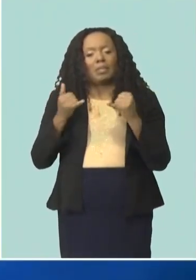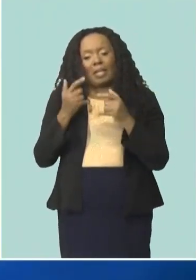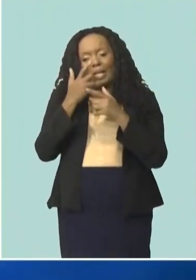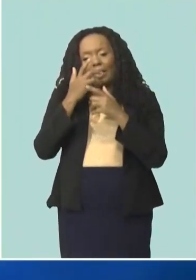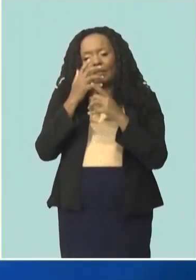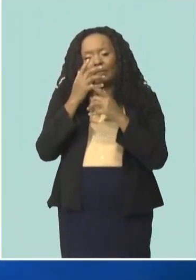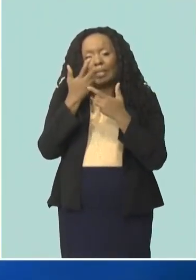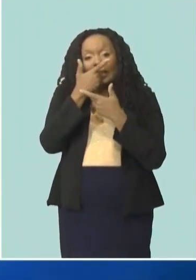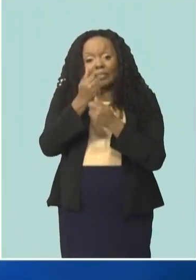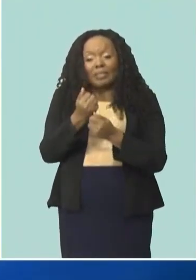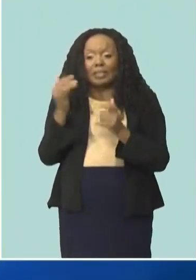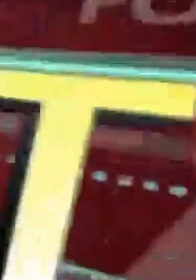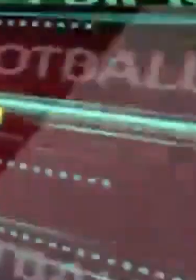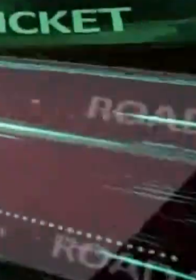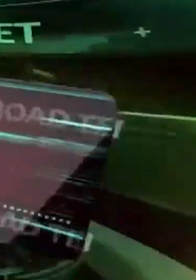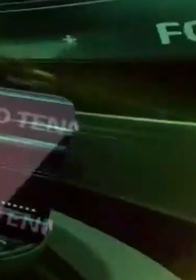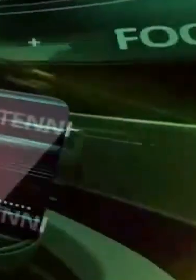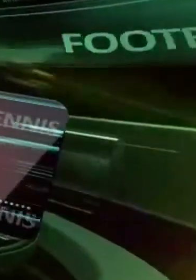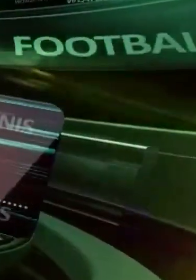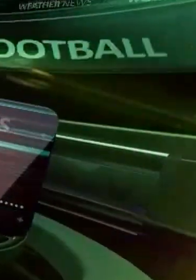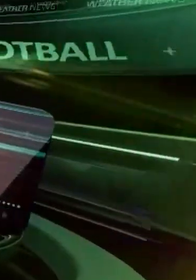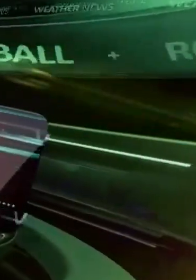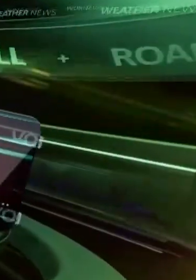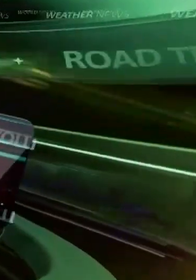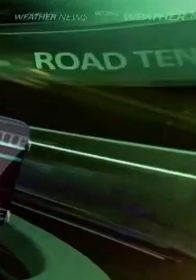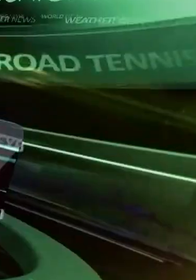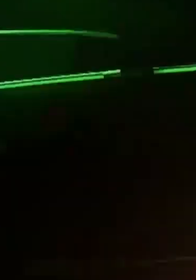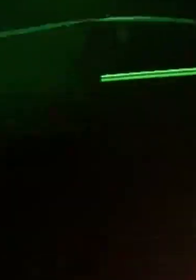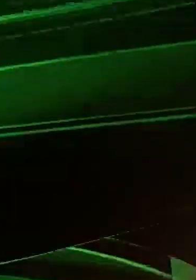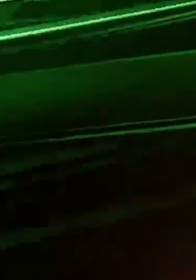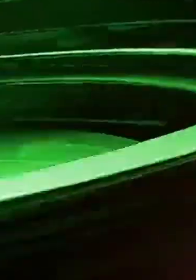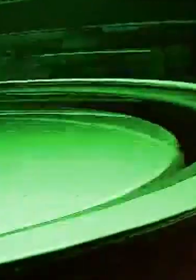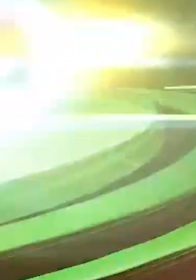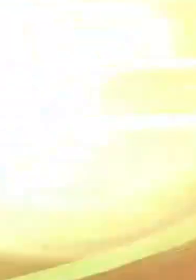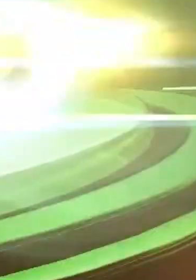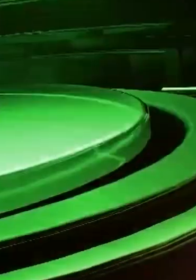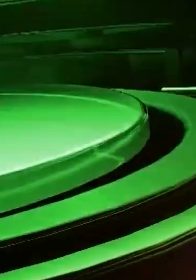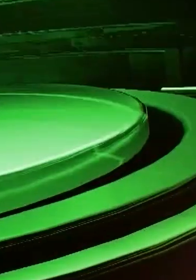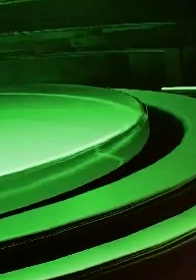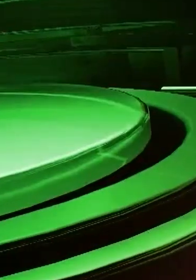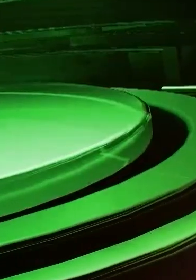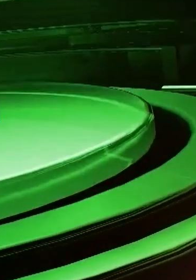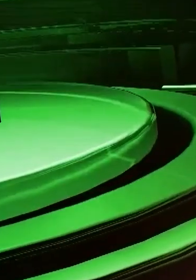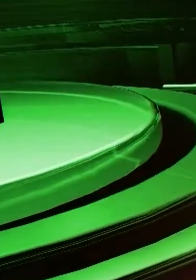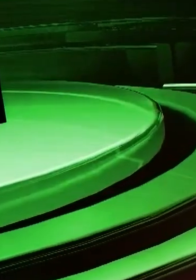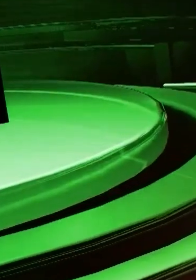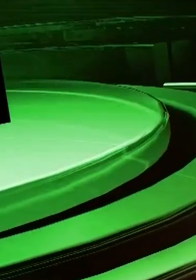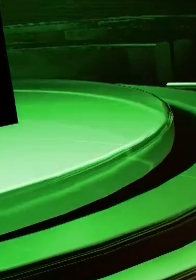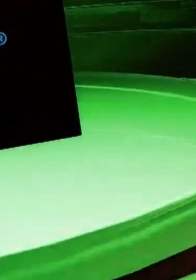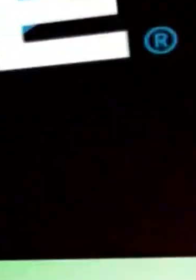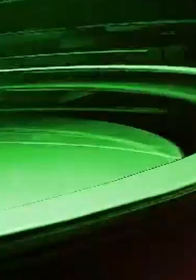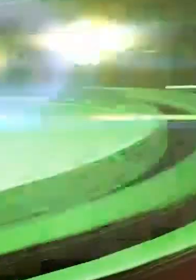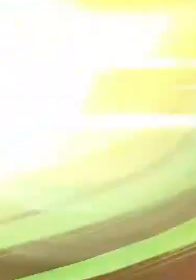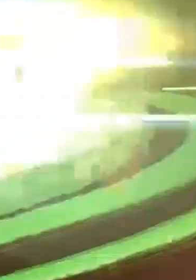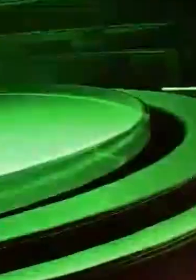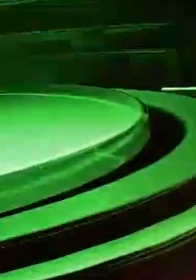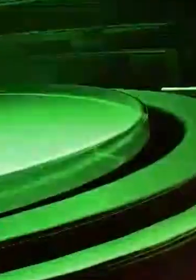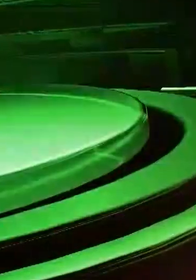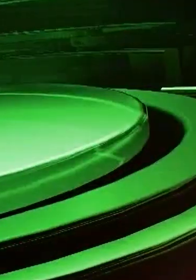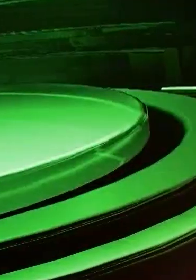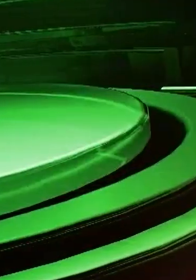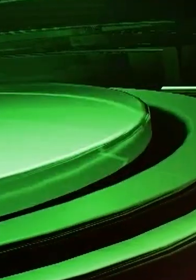Thorpe for the Business Report. Sports Night is brought to you by Power In, Pause is Power, and